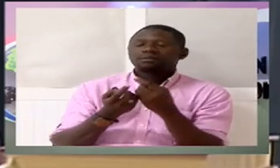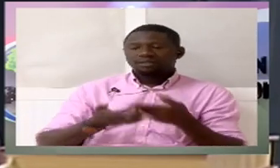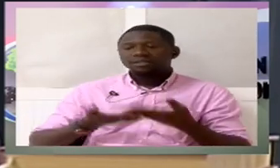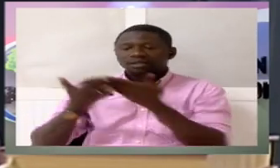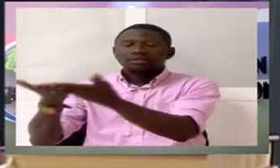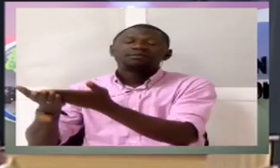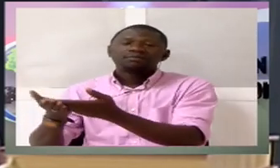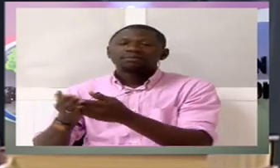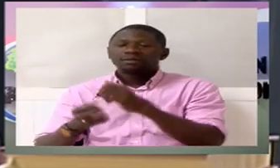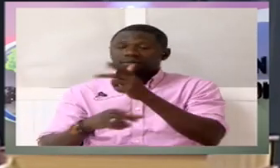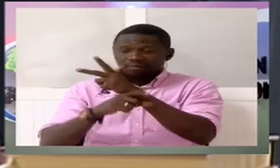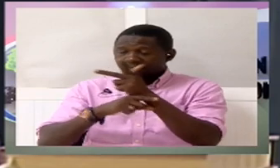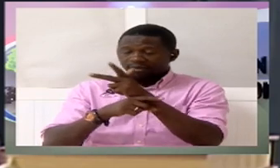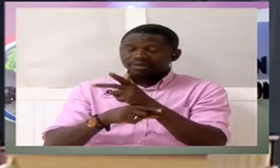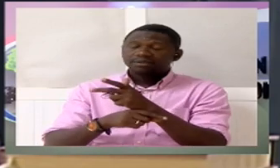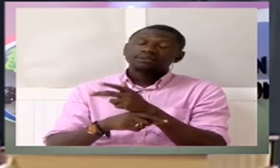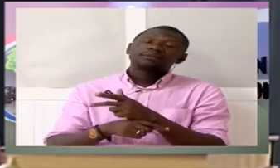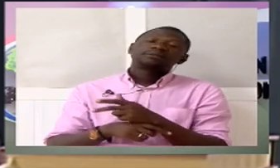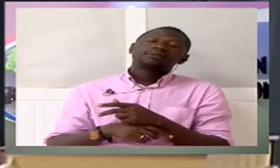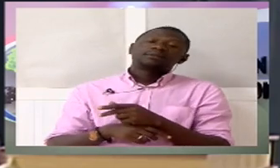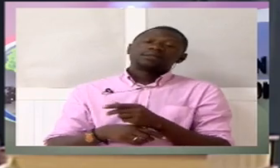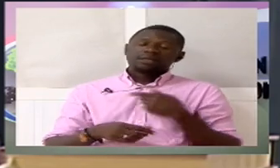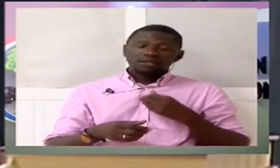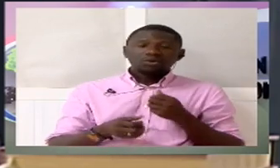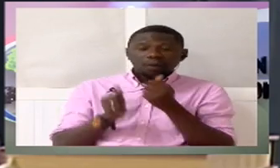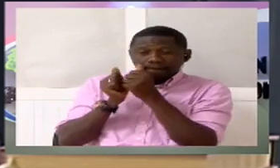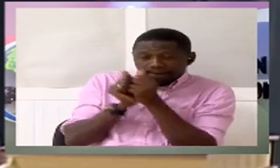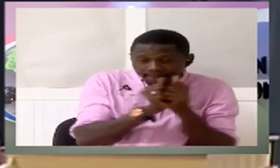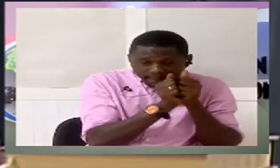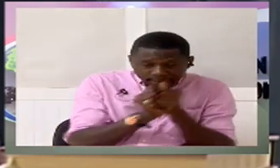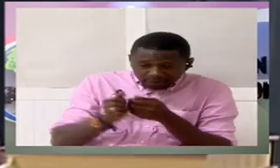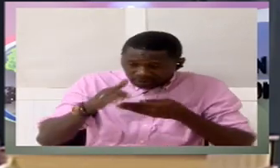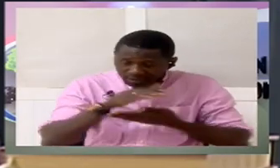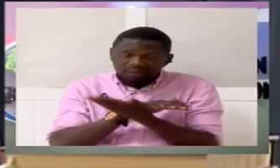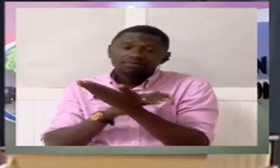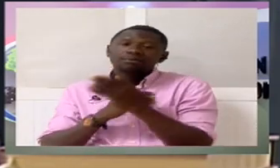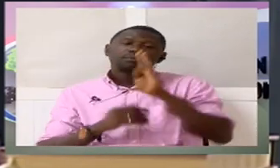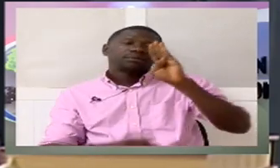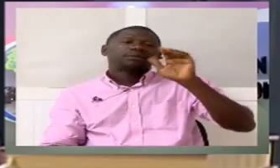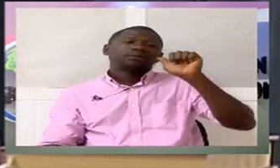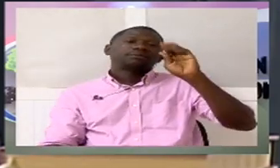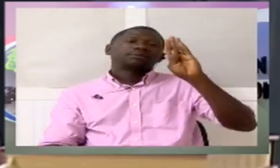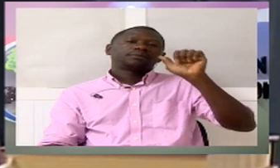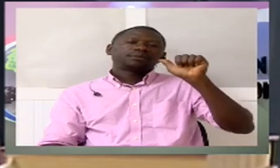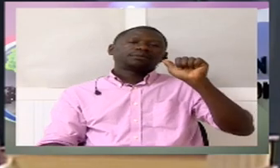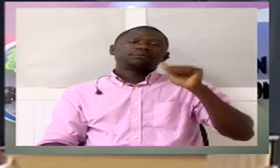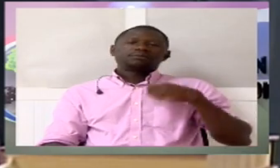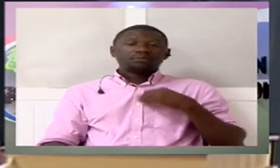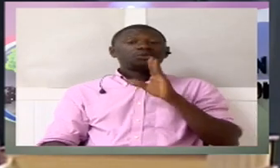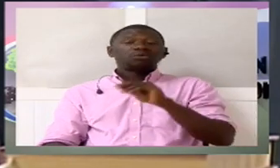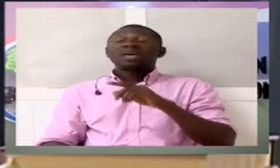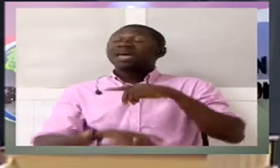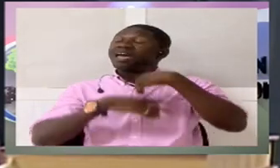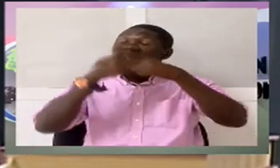prison officer. He would smuggle it into Baba. Sometimes every two weeks. I did